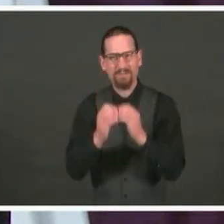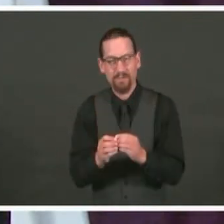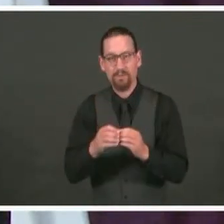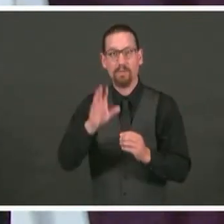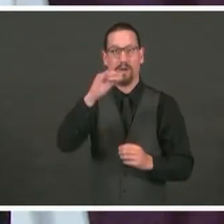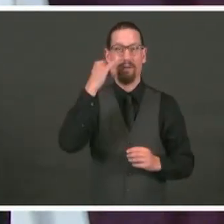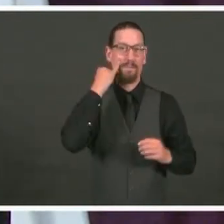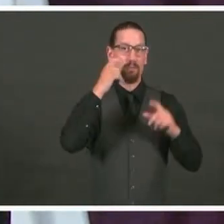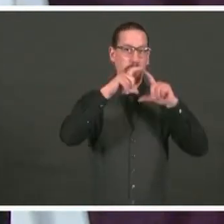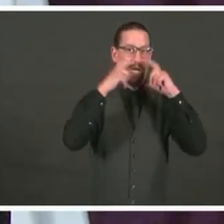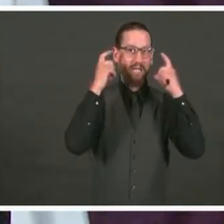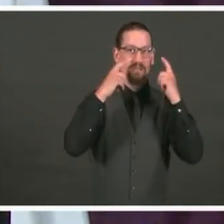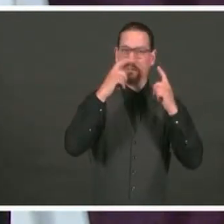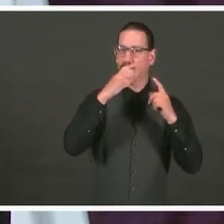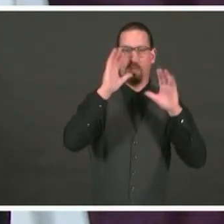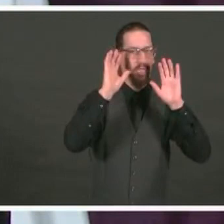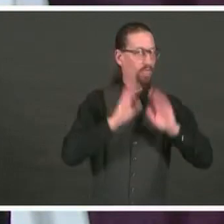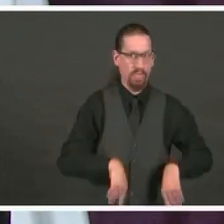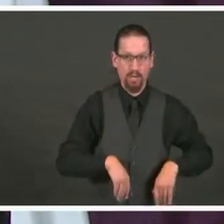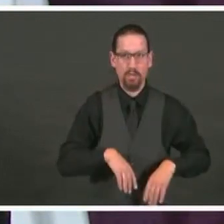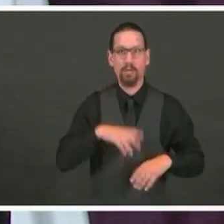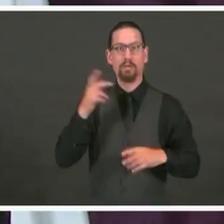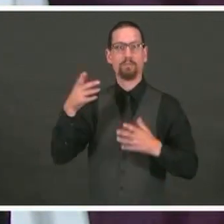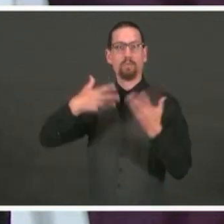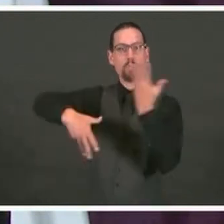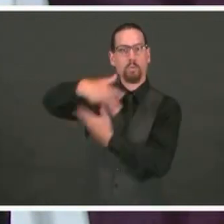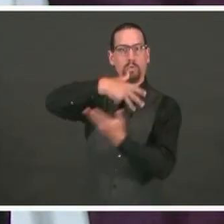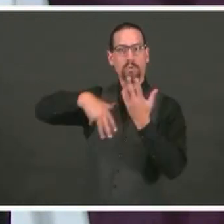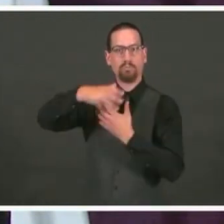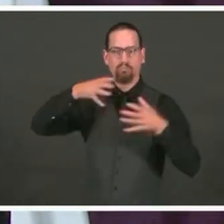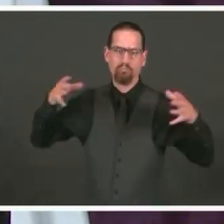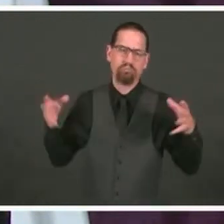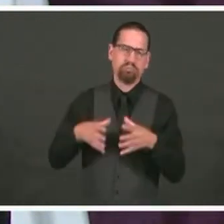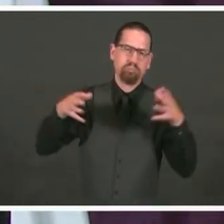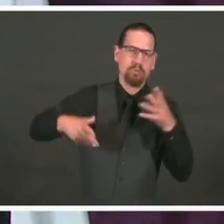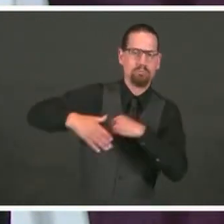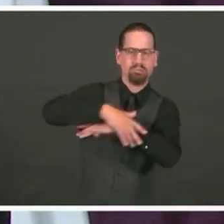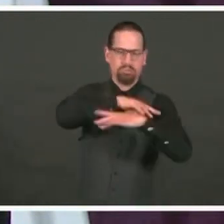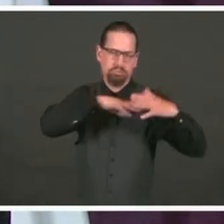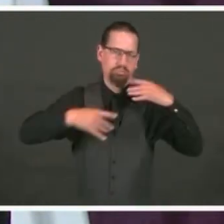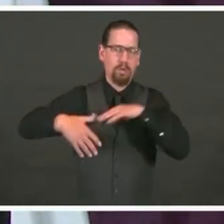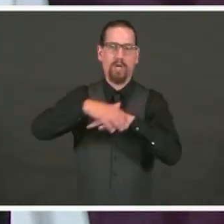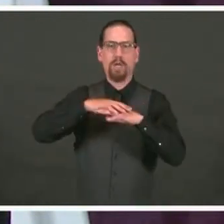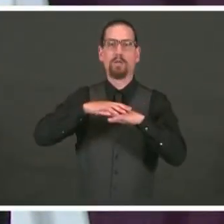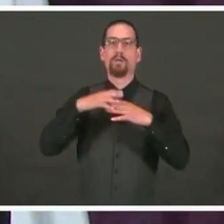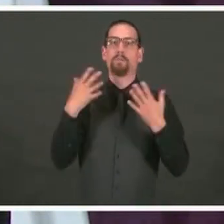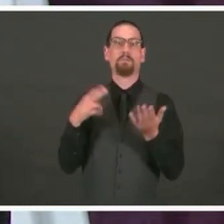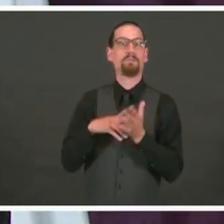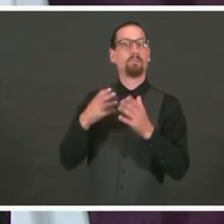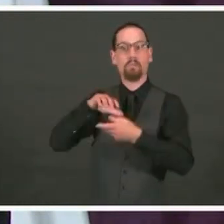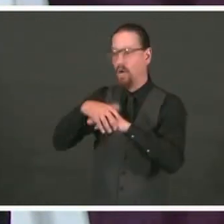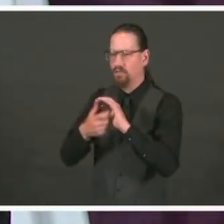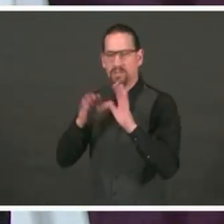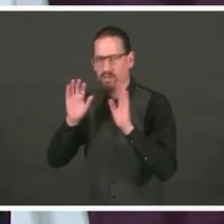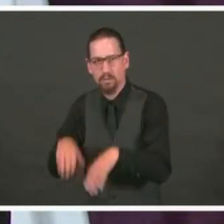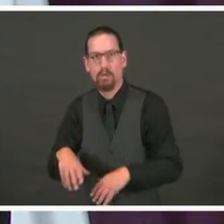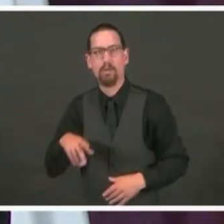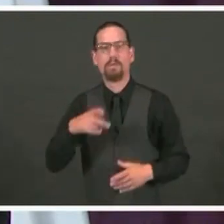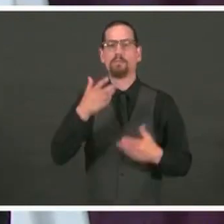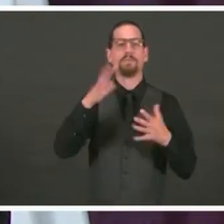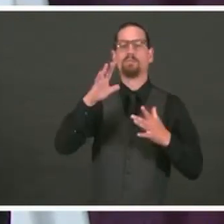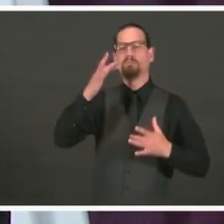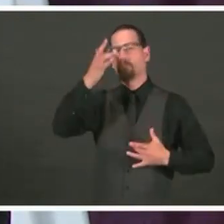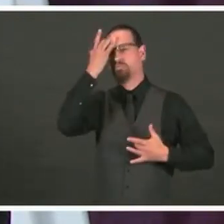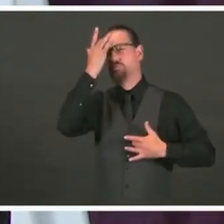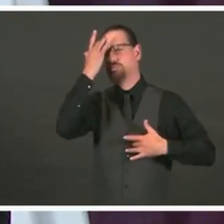to a higher rate of infection, leads to more hospitalizations and more cases.